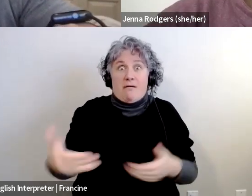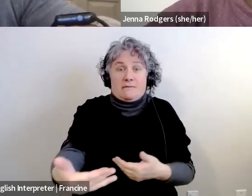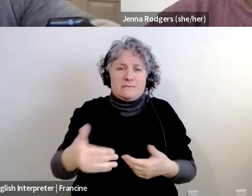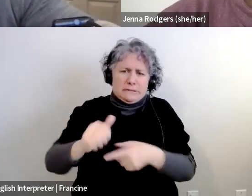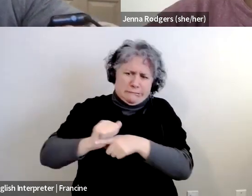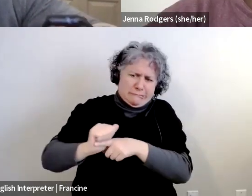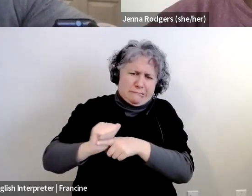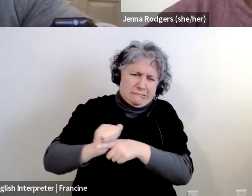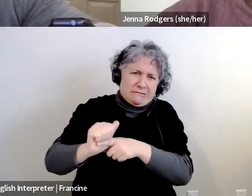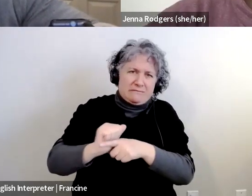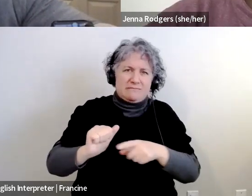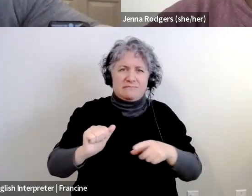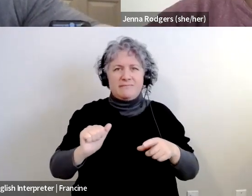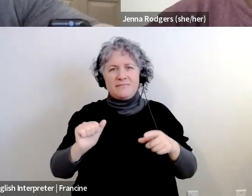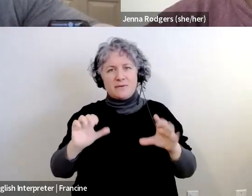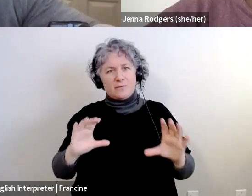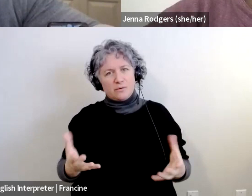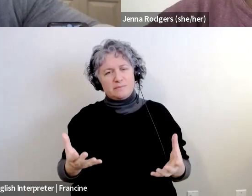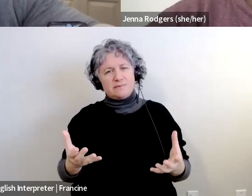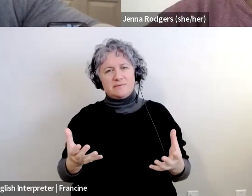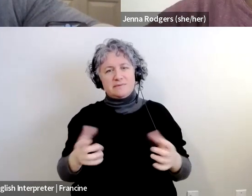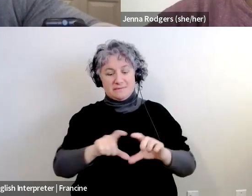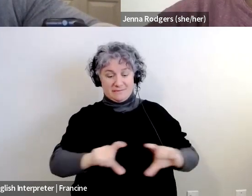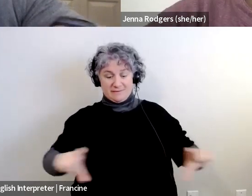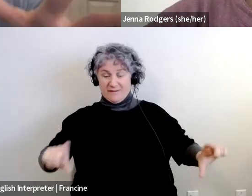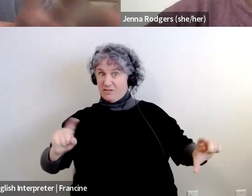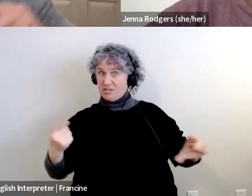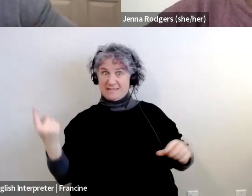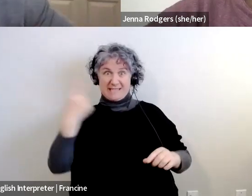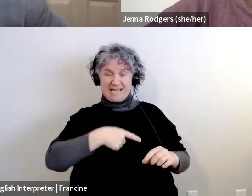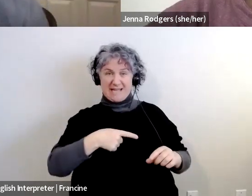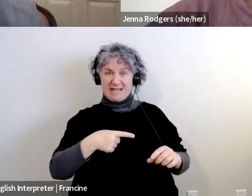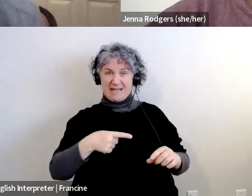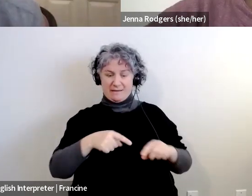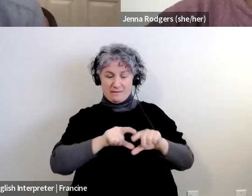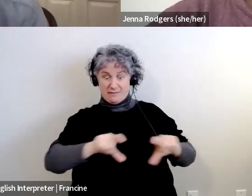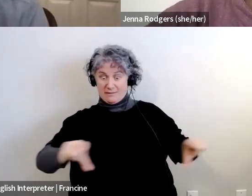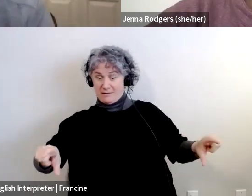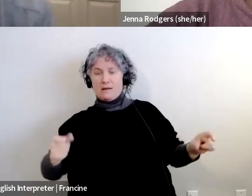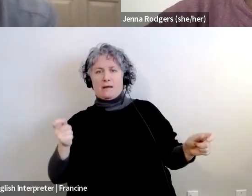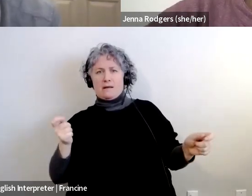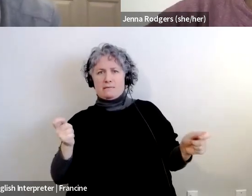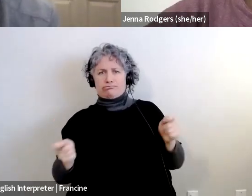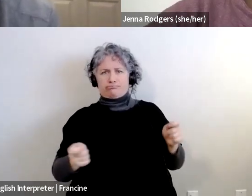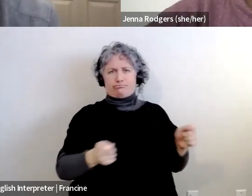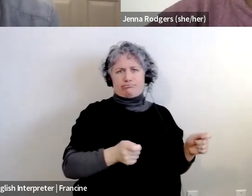one are actively shifting what's in the bottom of this pyramid. And so that's something to keep in